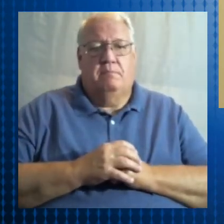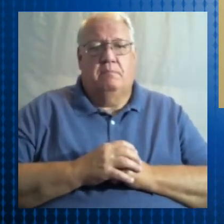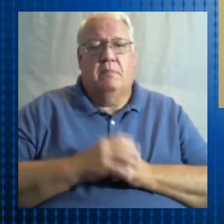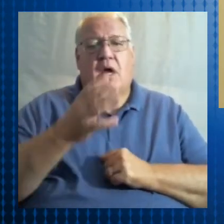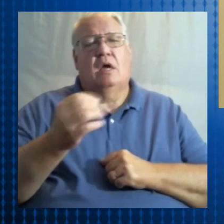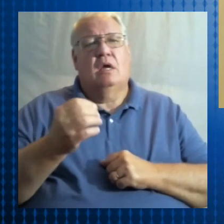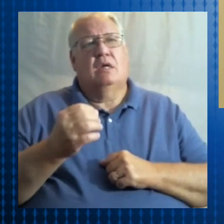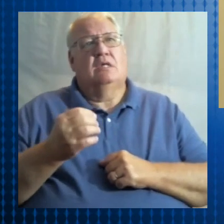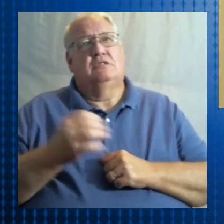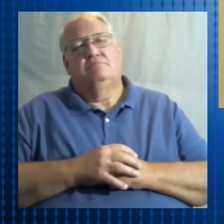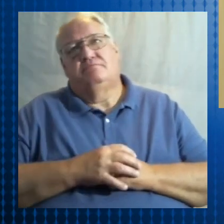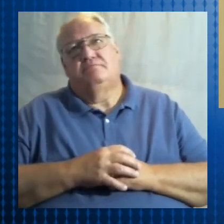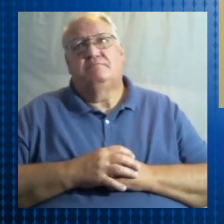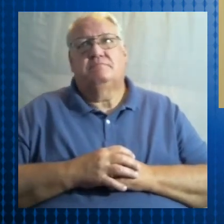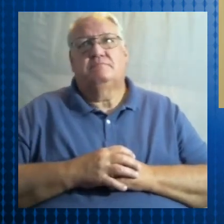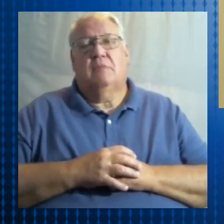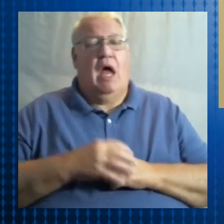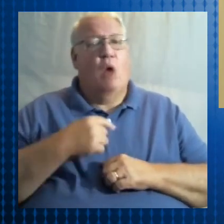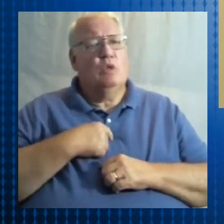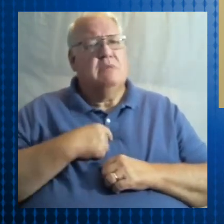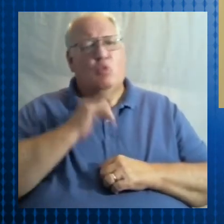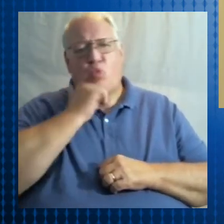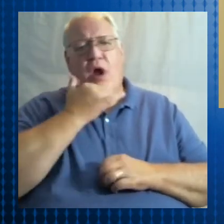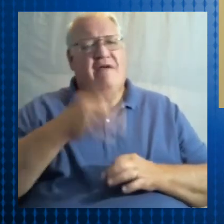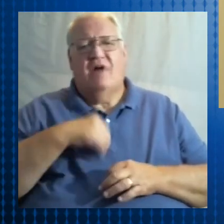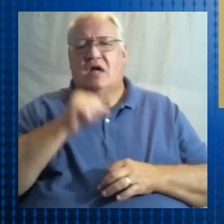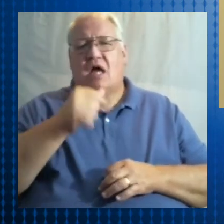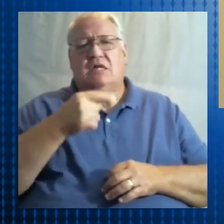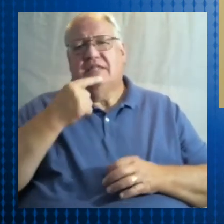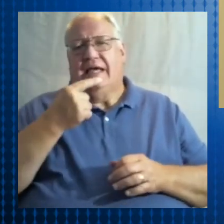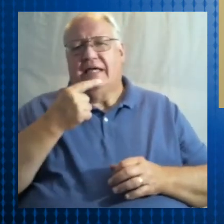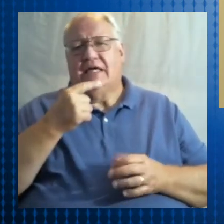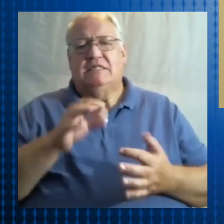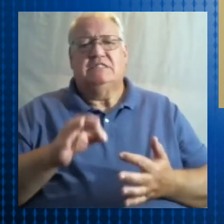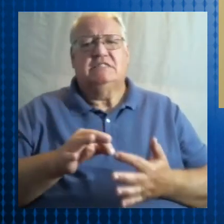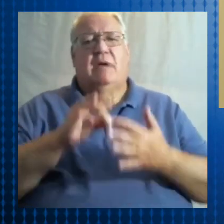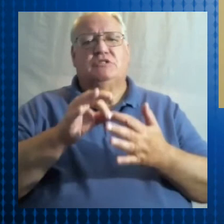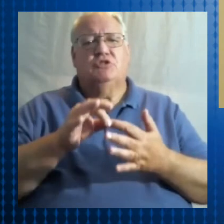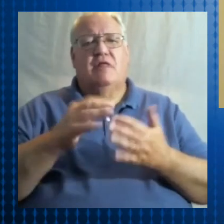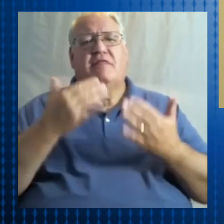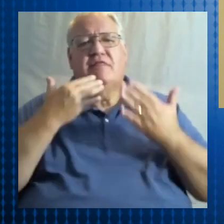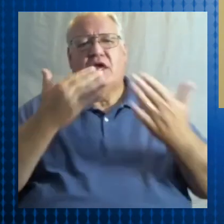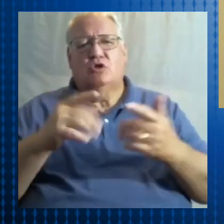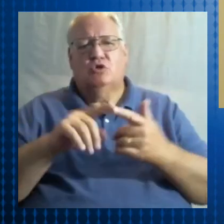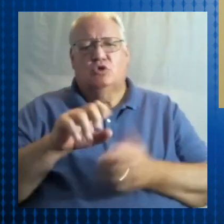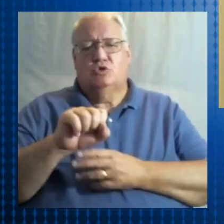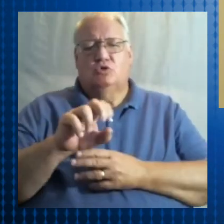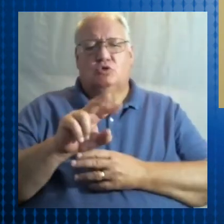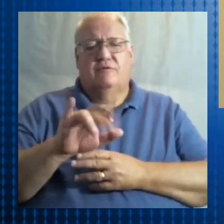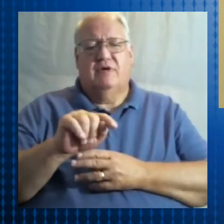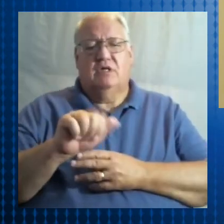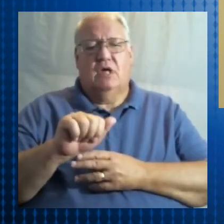I would be remiss if I didn't give a special shout out first to Sovita Credit